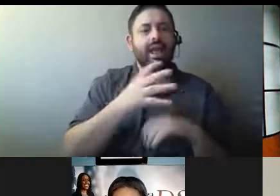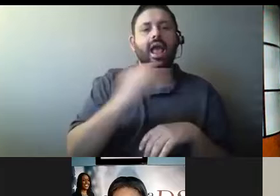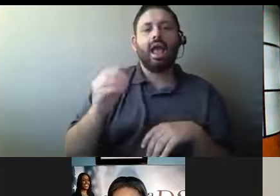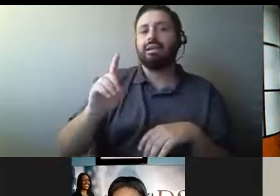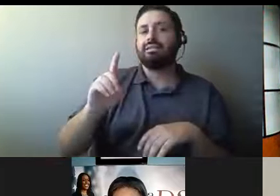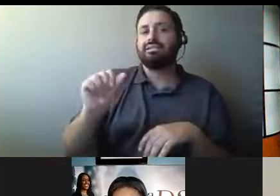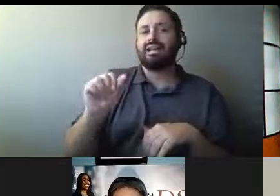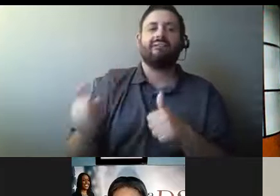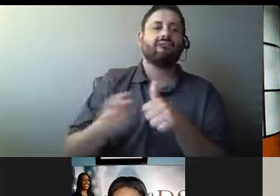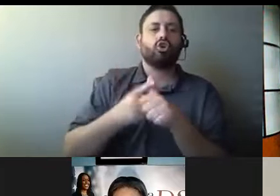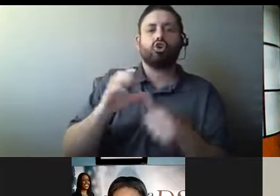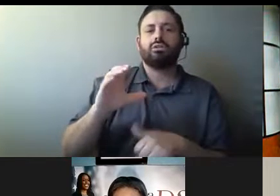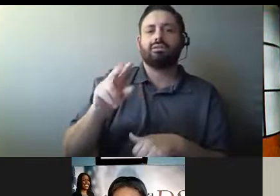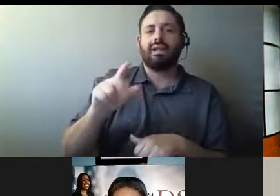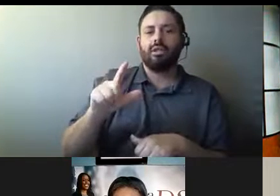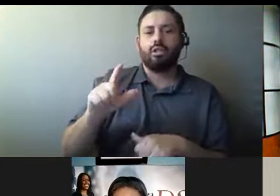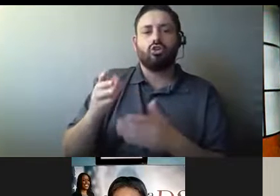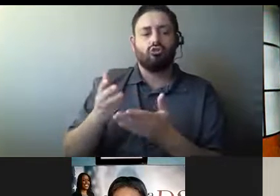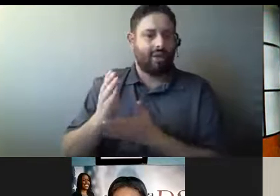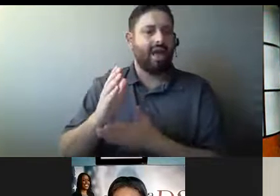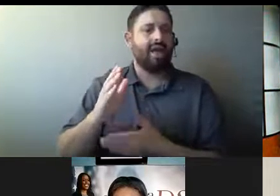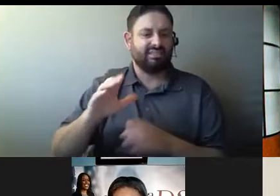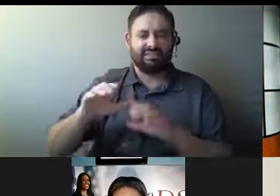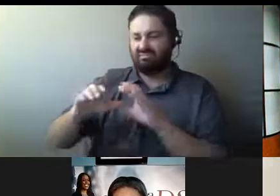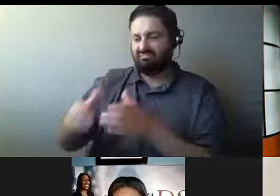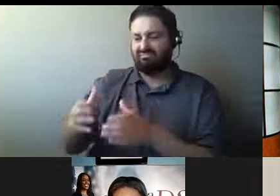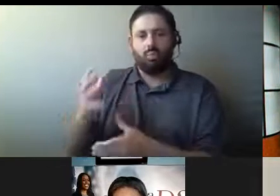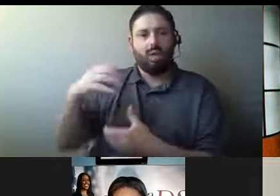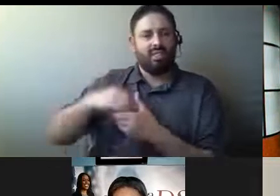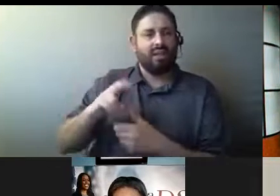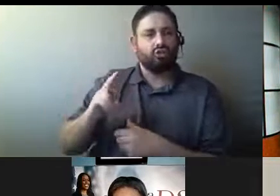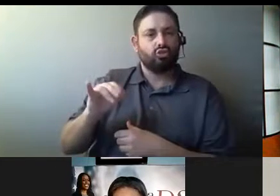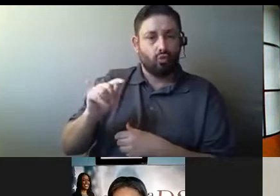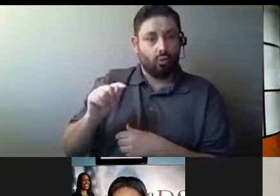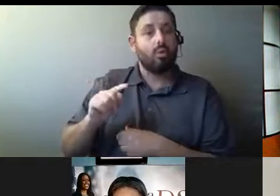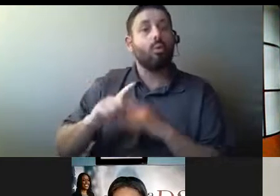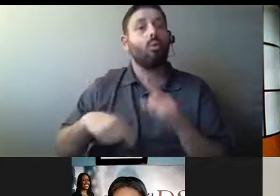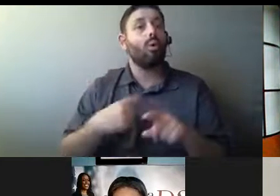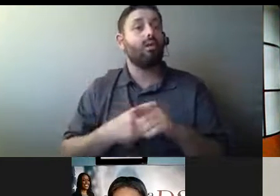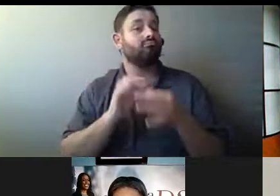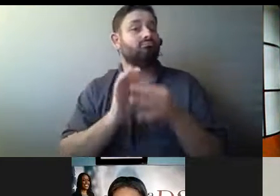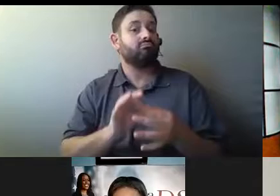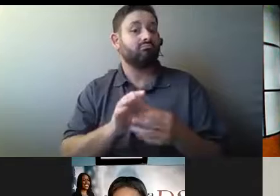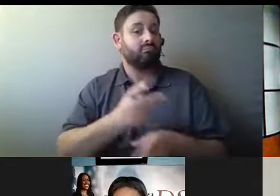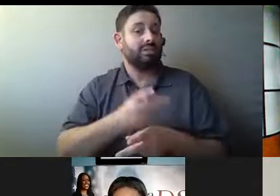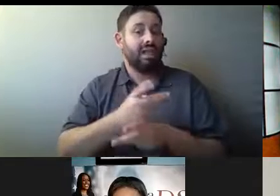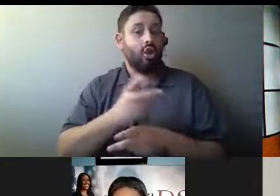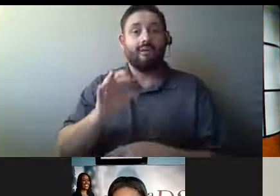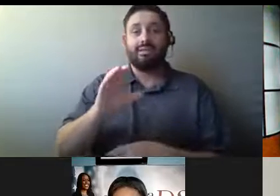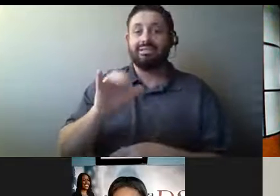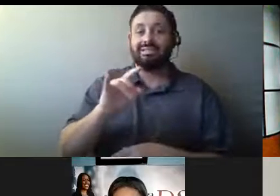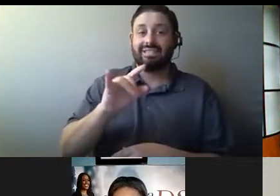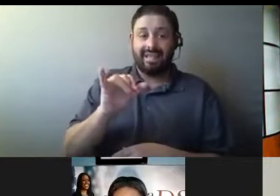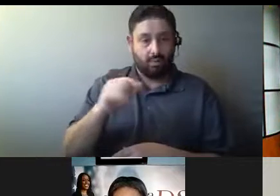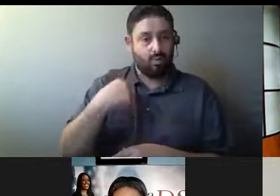DA's first civil rights division within its unit. When it comes to us taking care of the city, we were